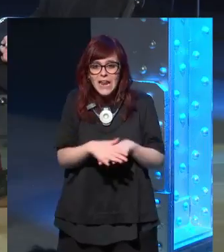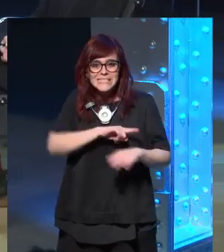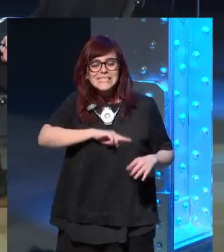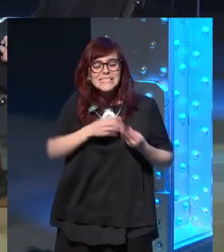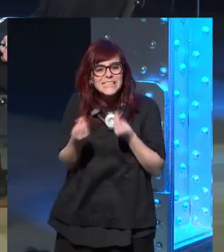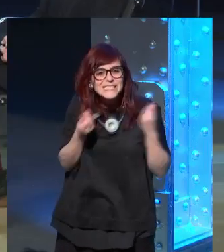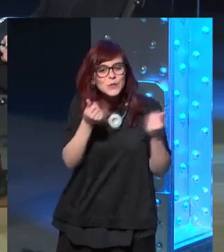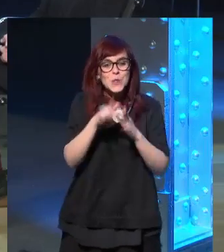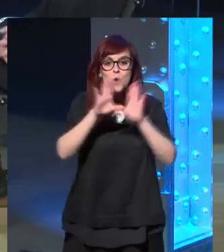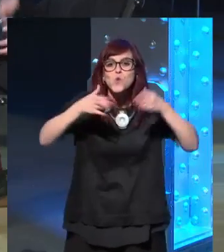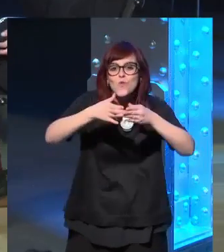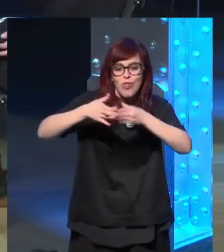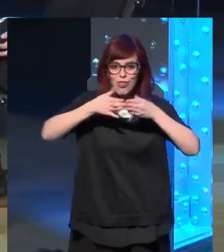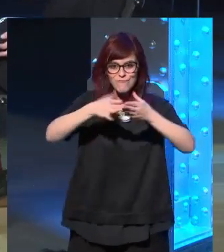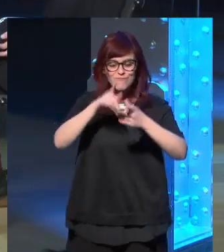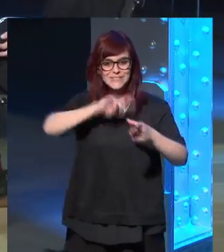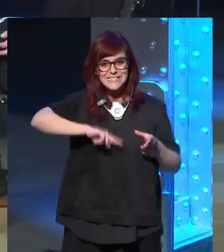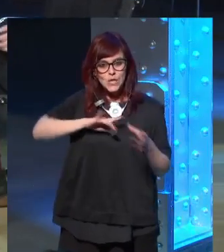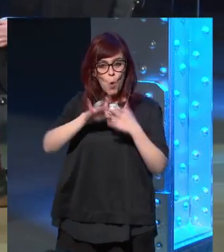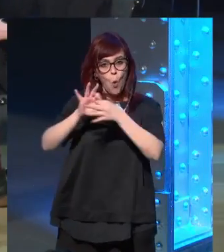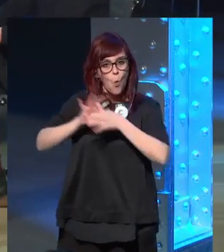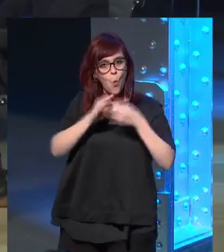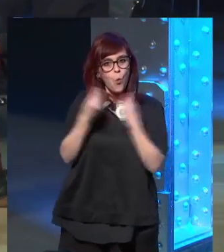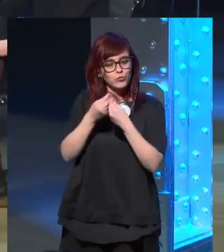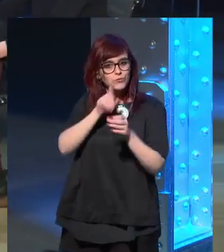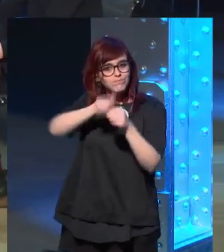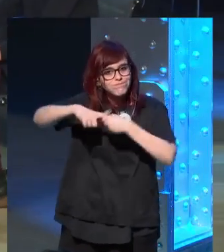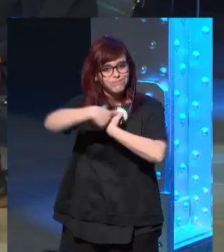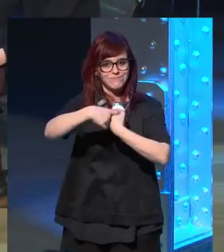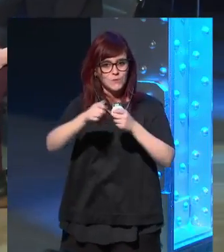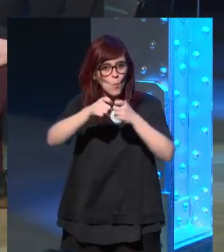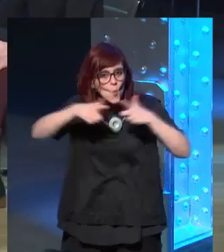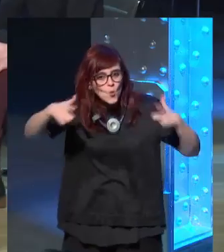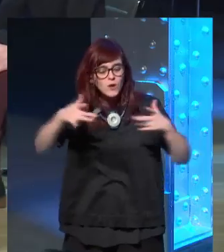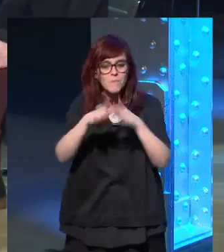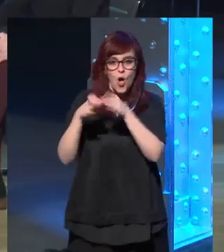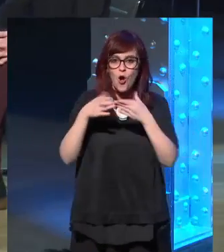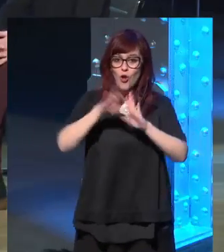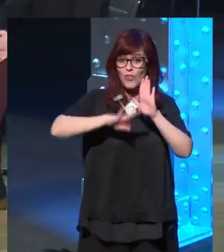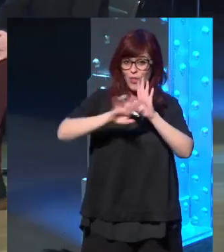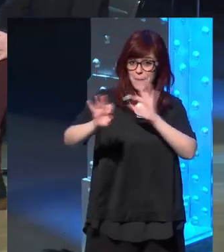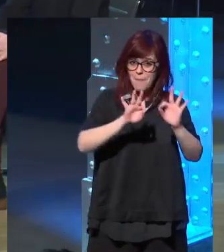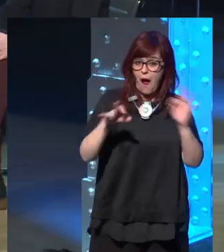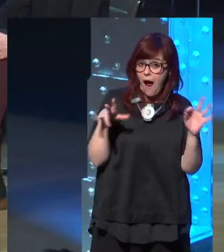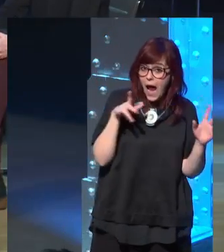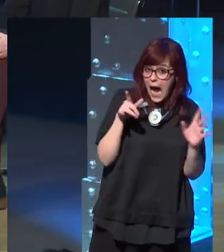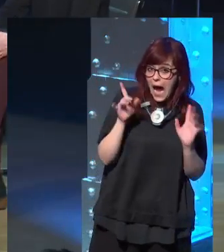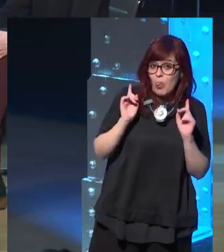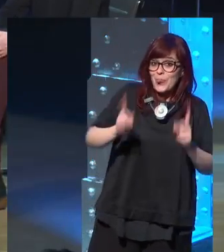sense of togetherness, I'm really interested in, again, how can we create good conditions for